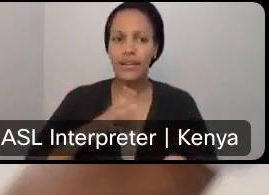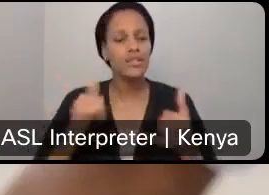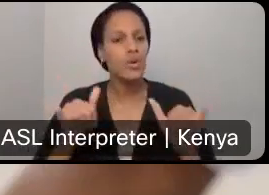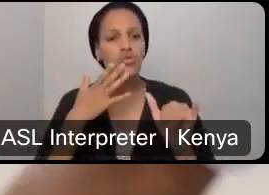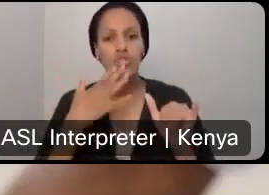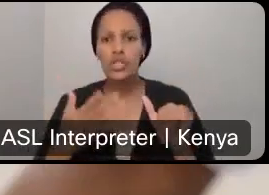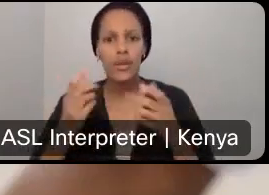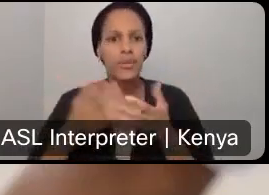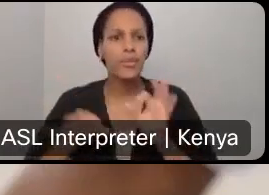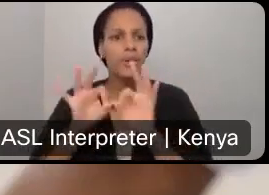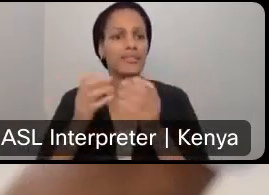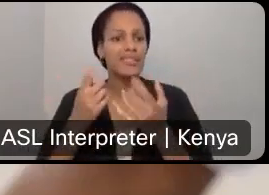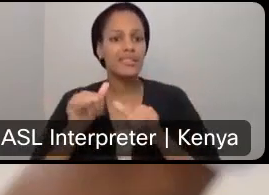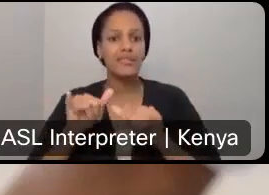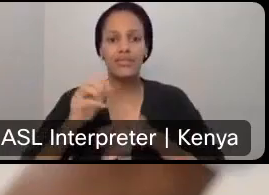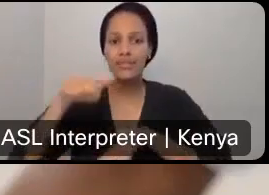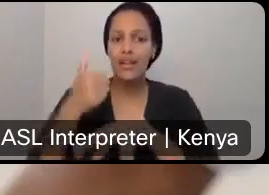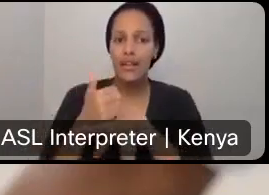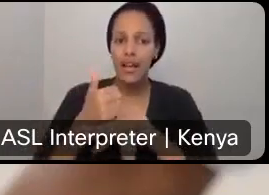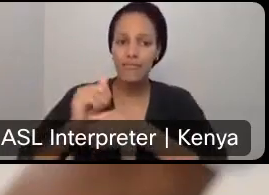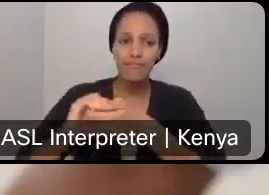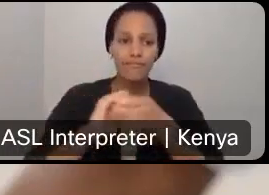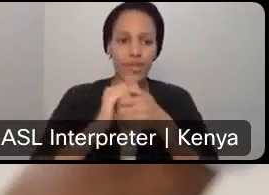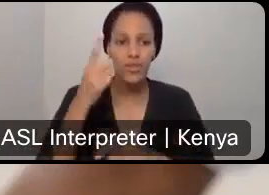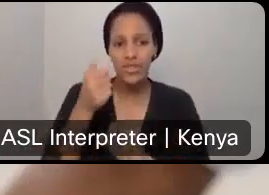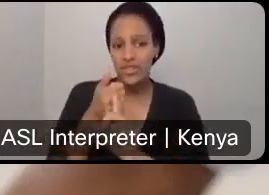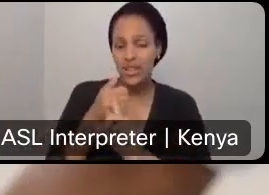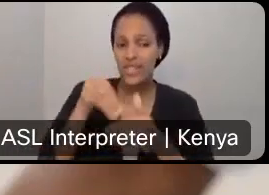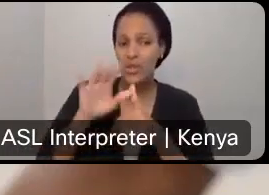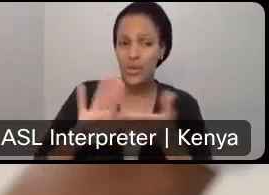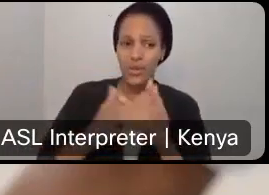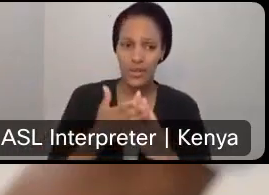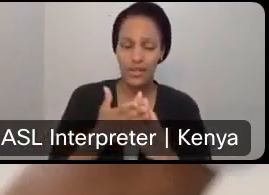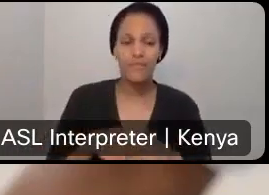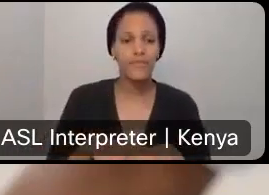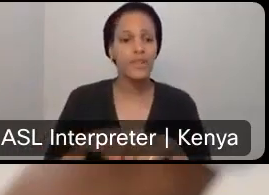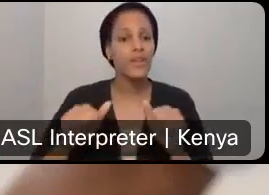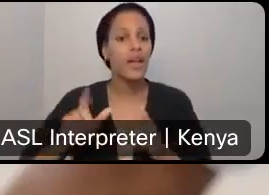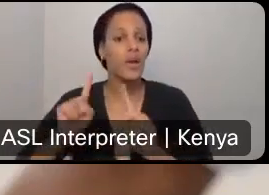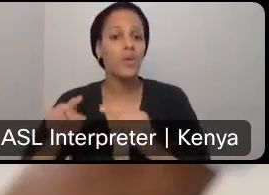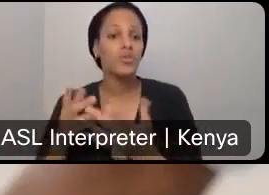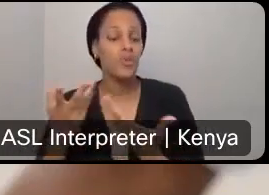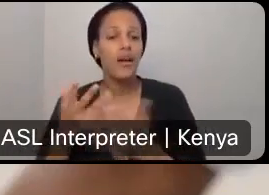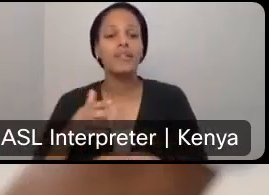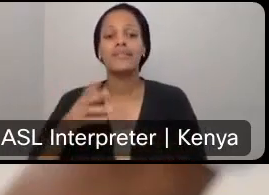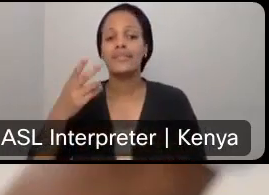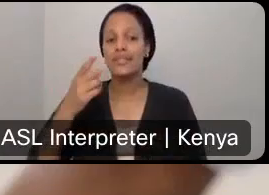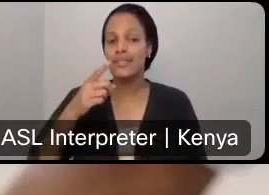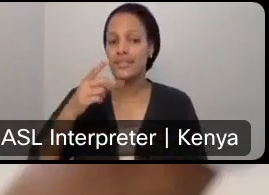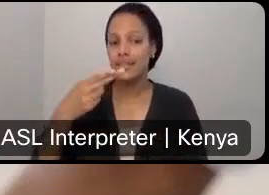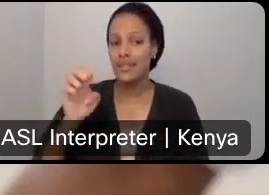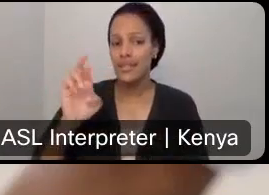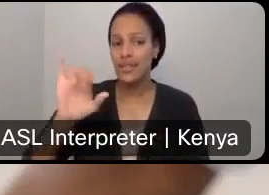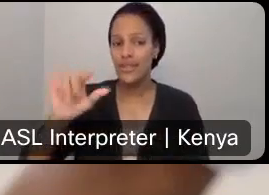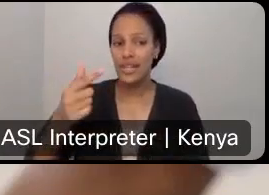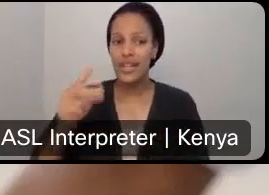supportive organization in your community, or you can visit the Hearing Voices Network, which has a lot of resources